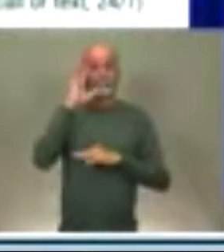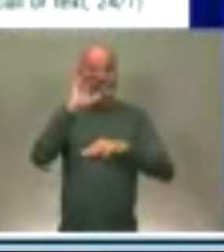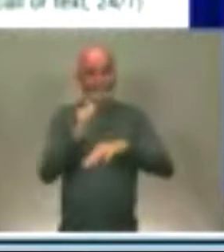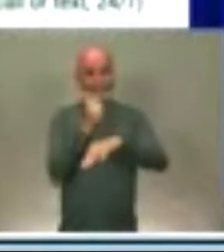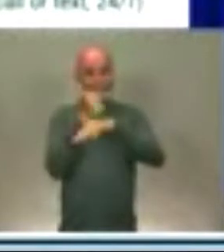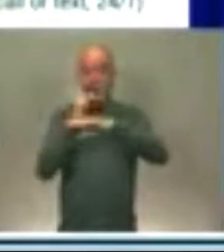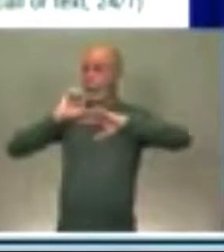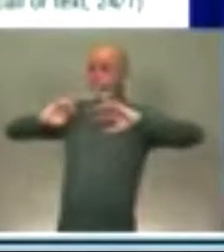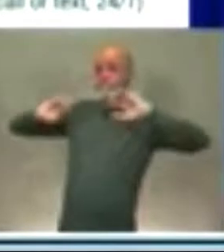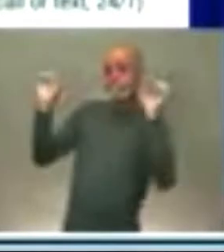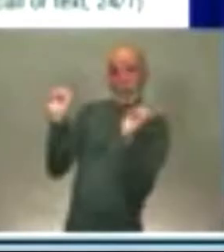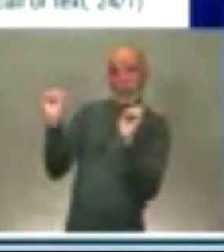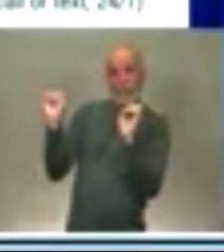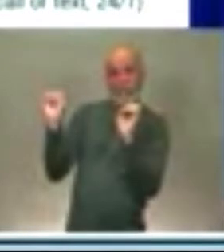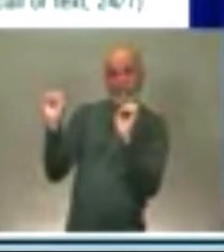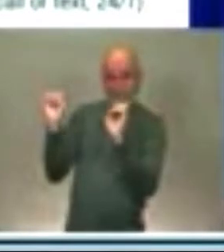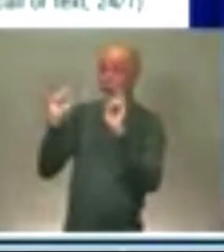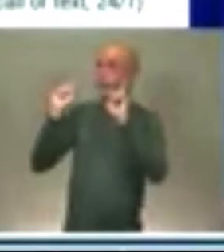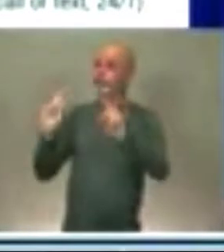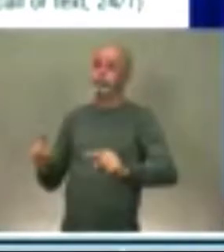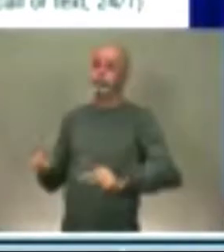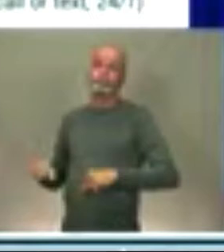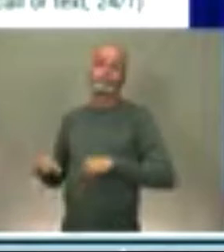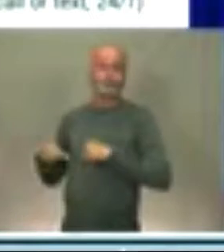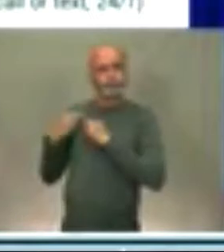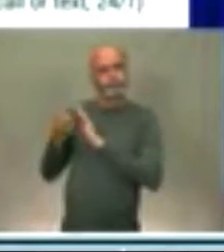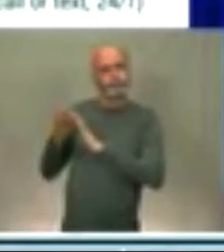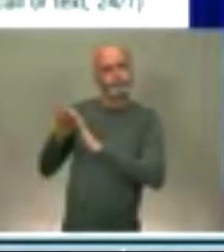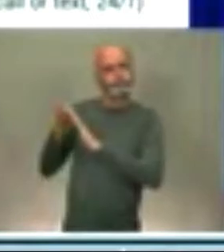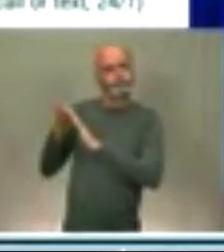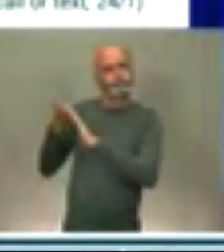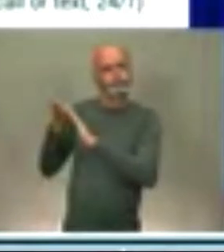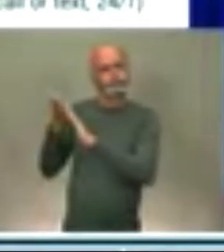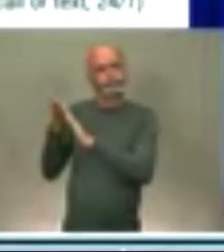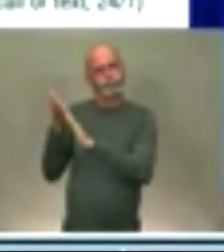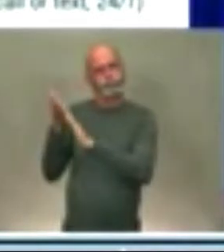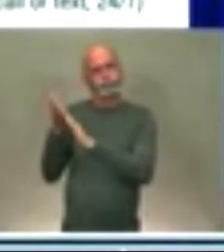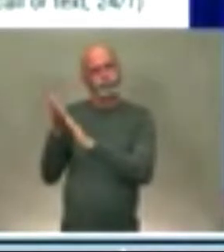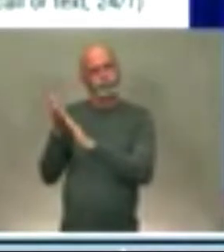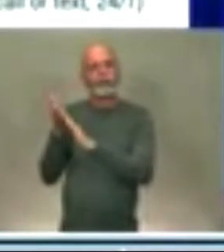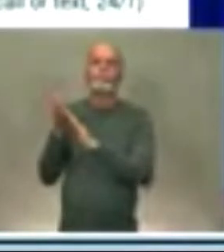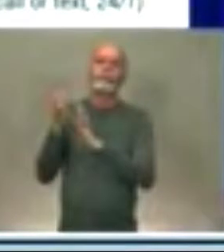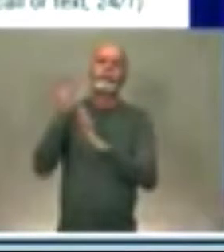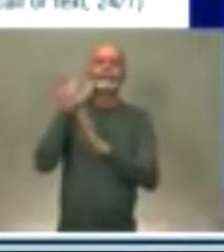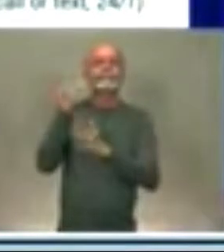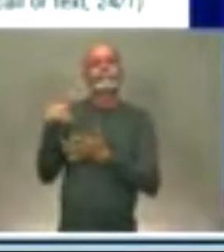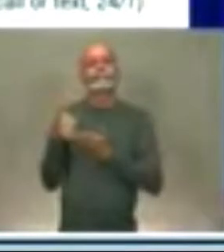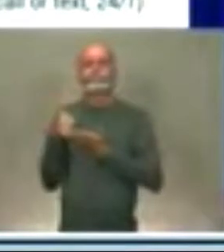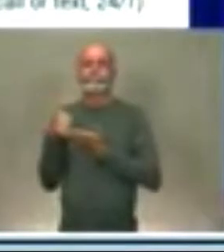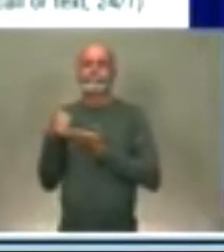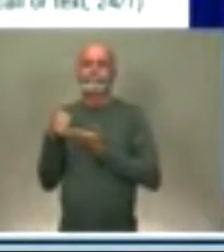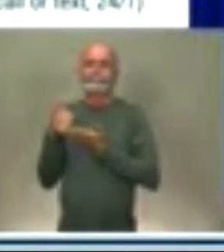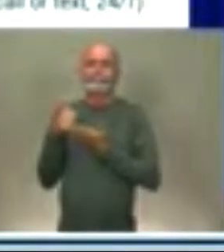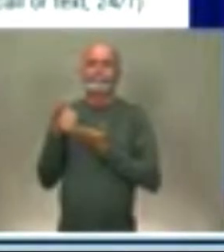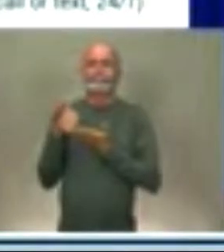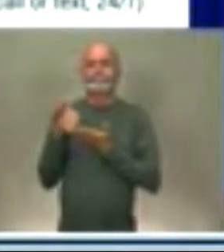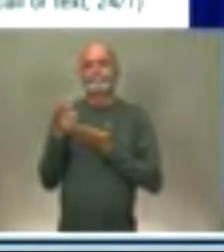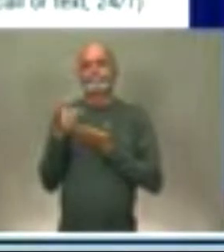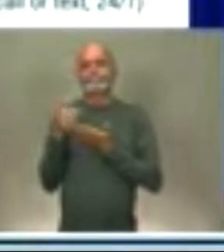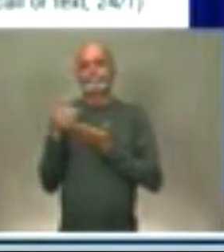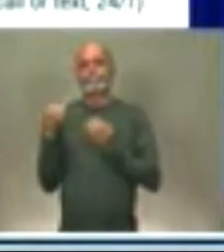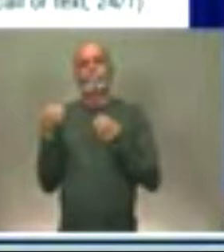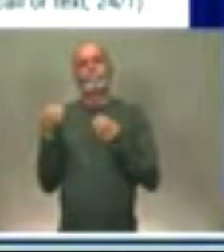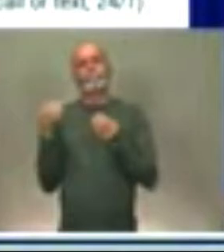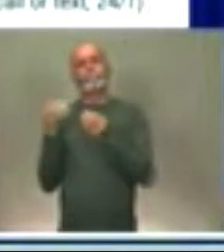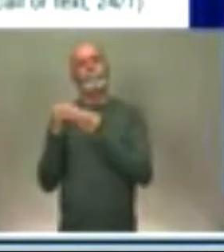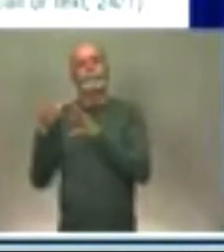being in a state of emergency has a number of implications. Obviously, it gives some authority around border controls. It gives some authority